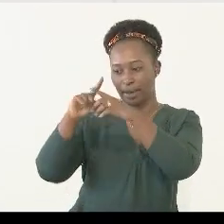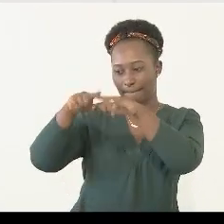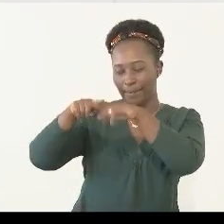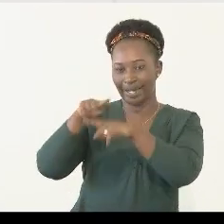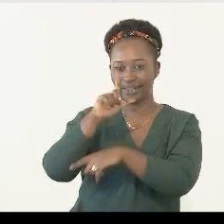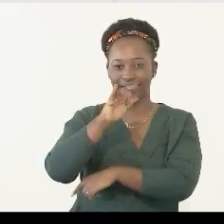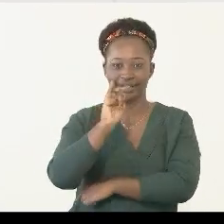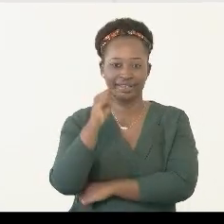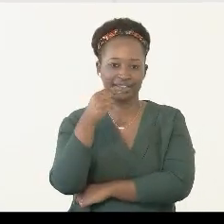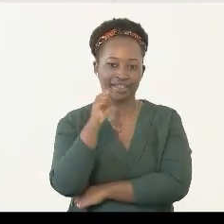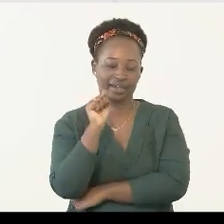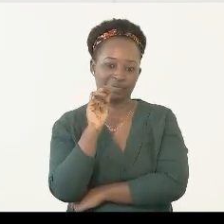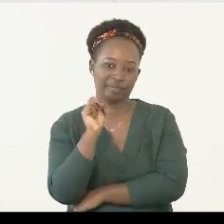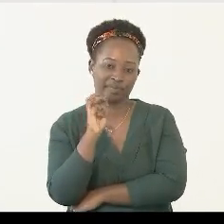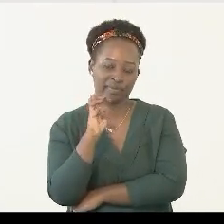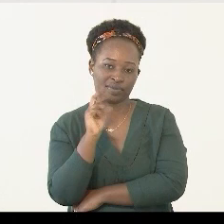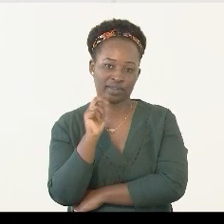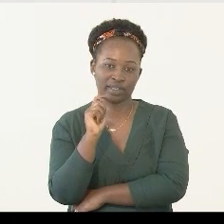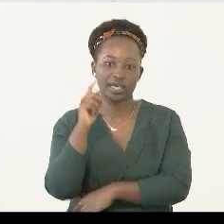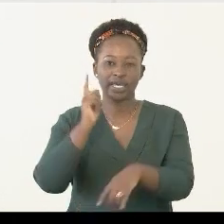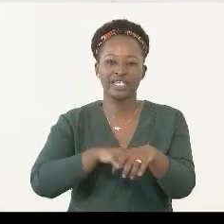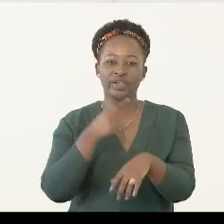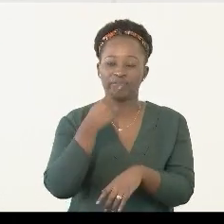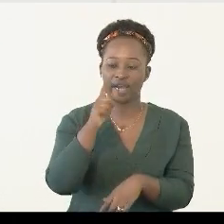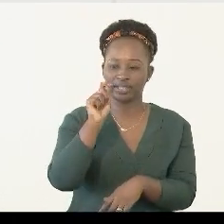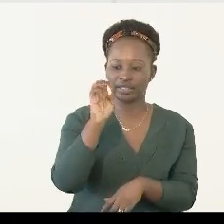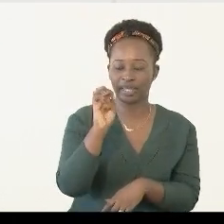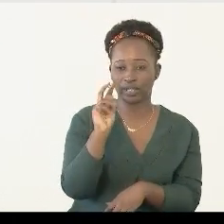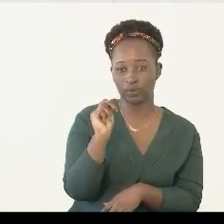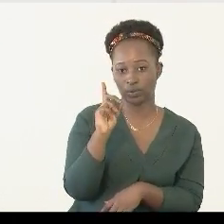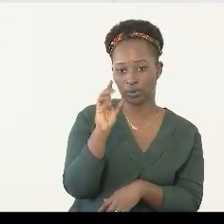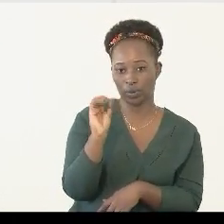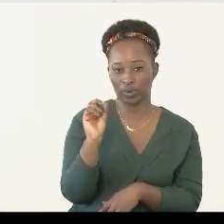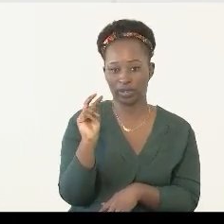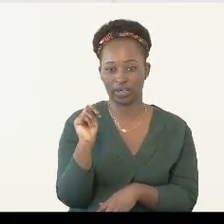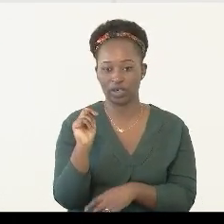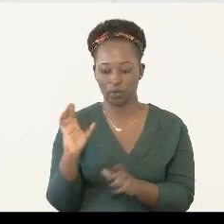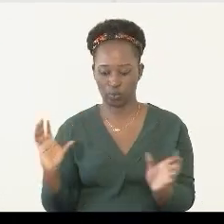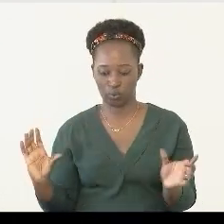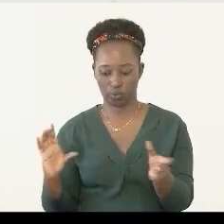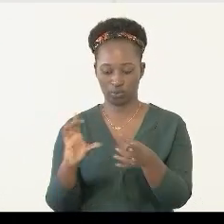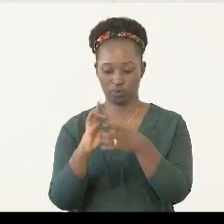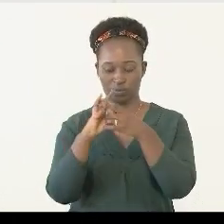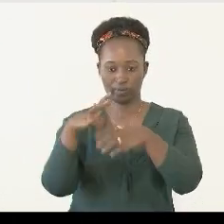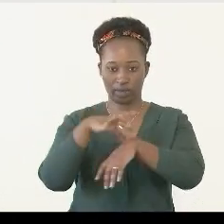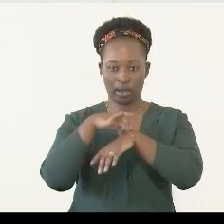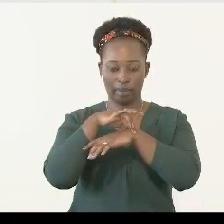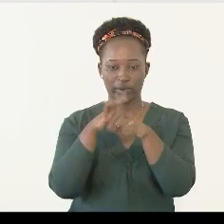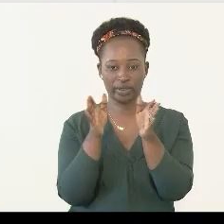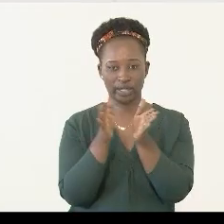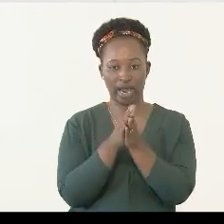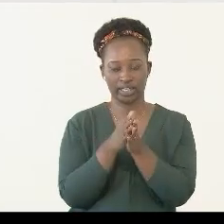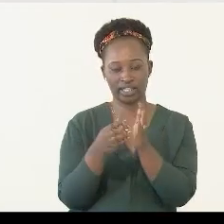ligament. Then when we talk about tendon, the function of tendon is to connect a bone and